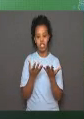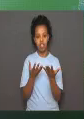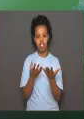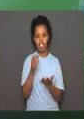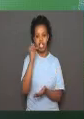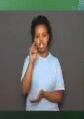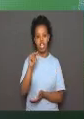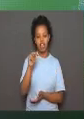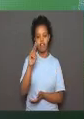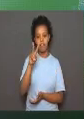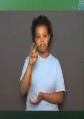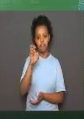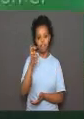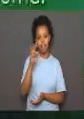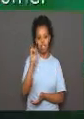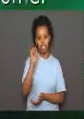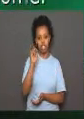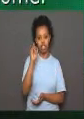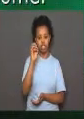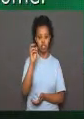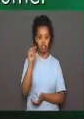and translocation.